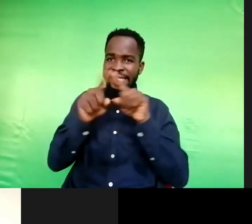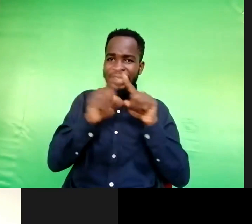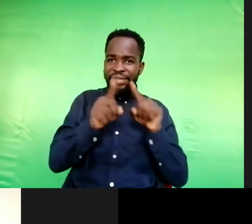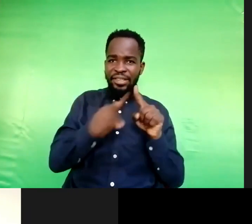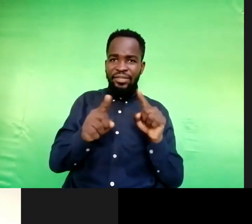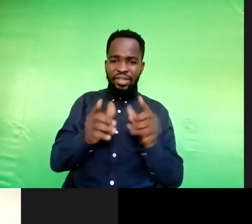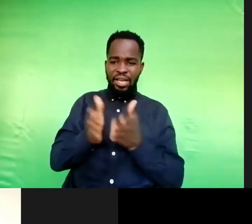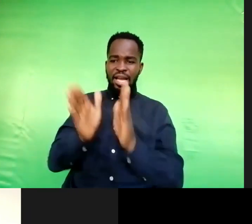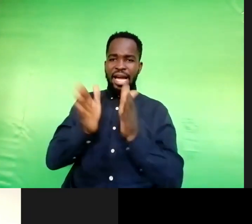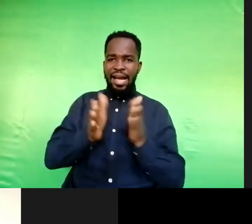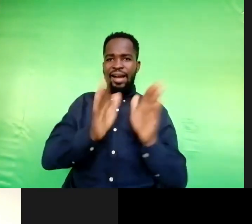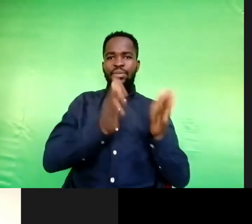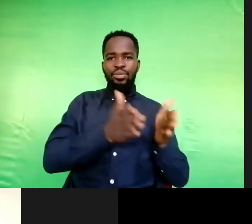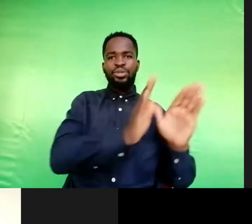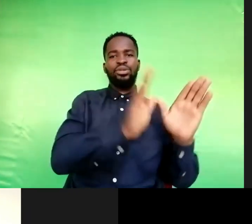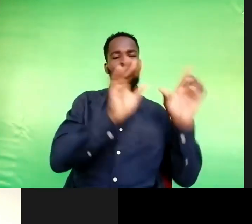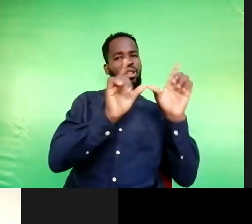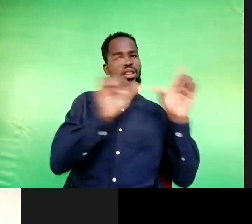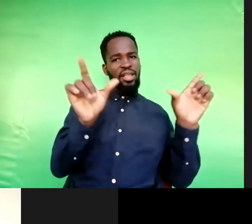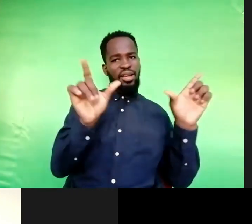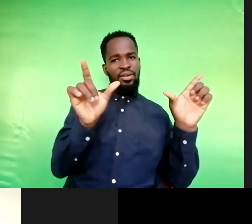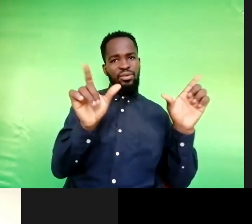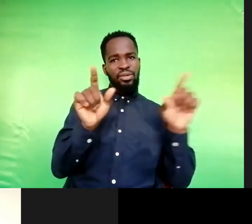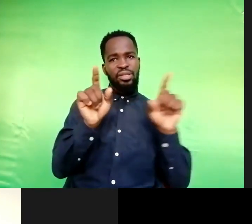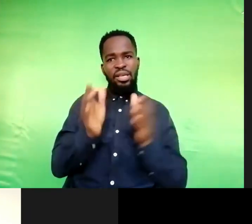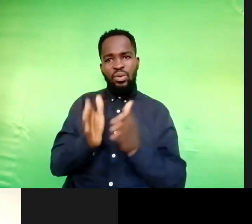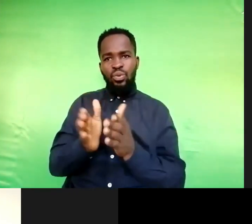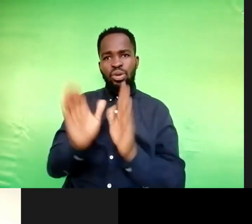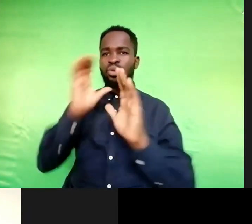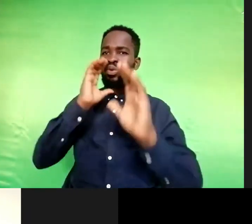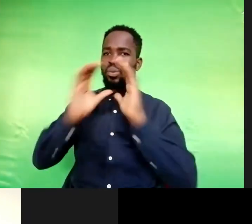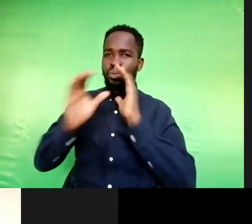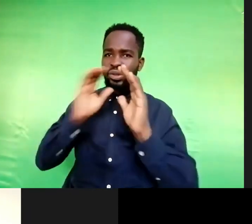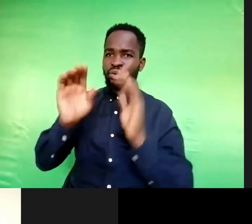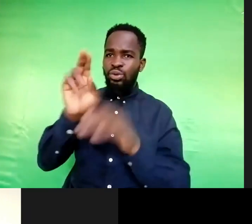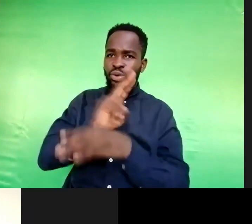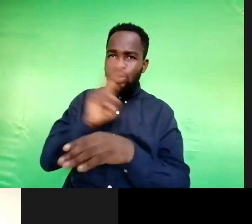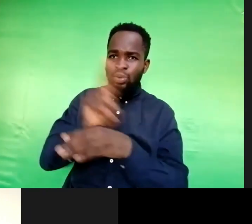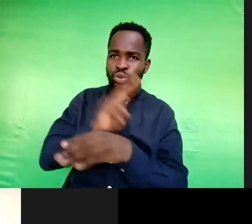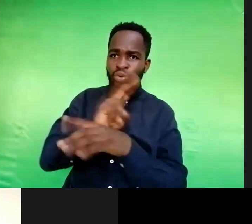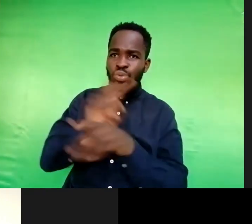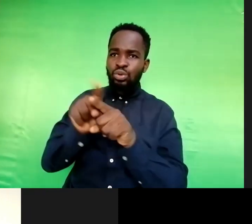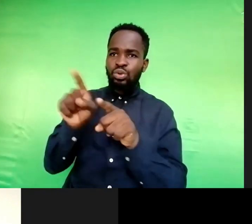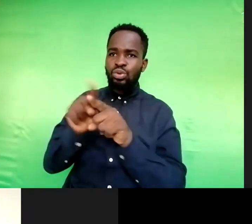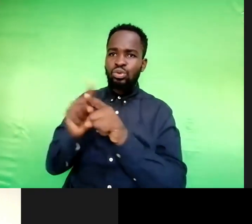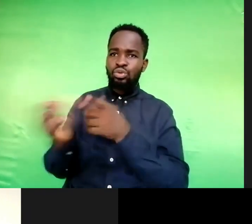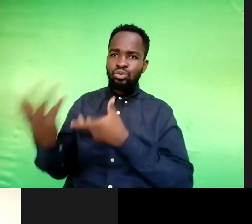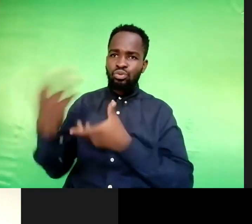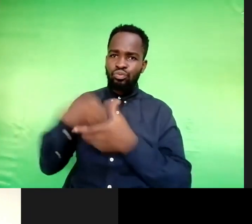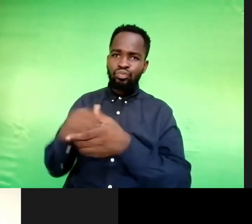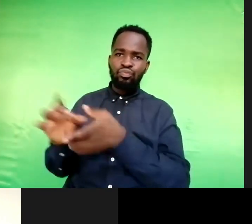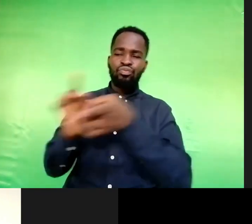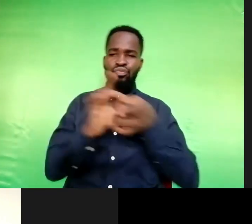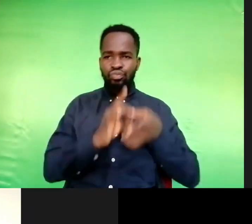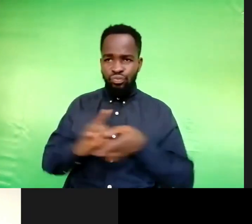language as a means to communicate, and we need to use them. We got with them all together, because the good